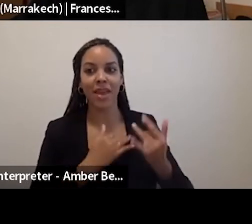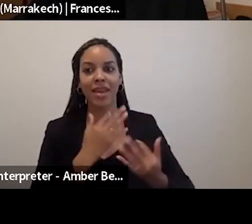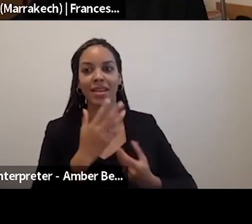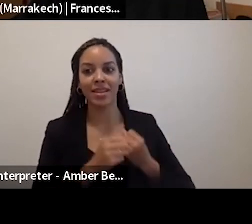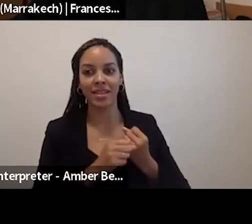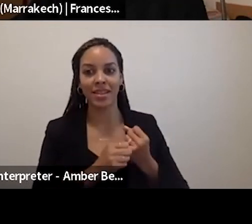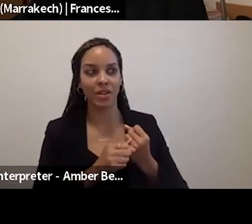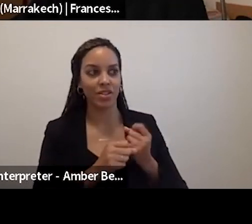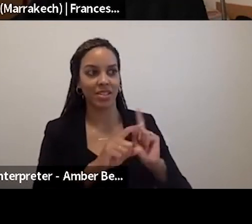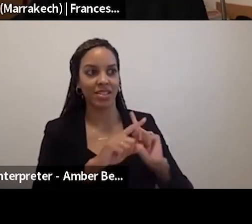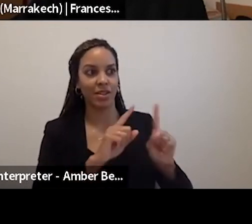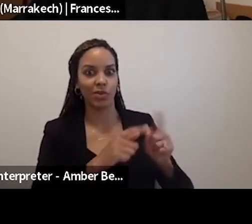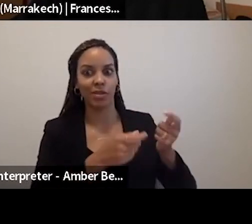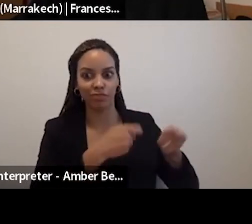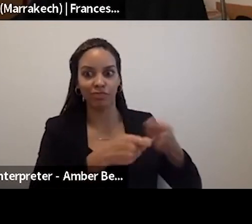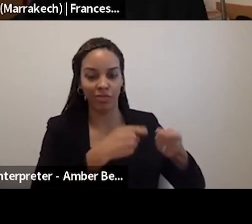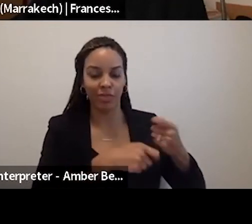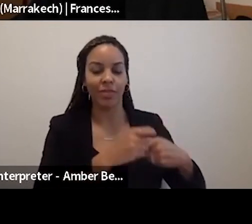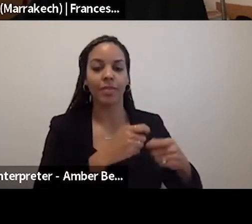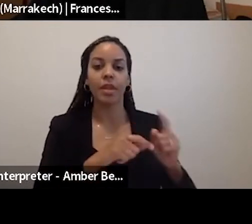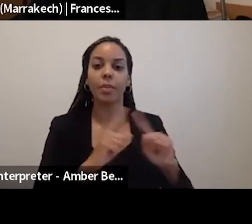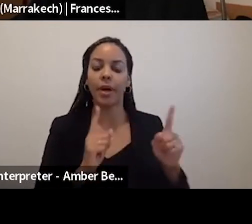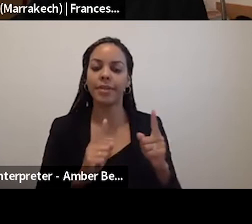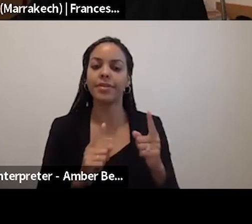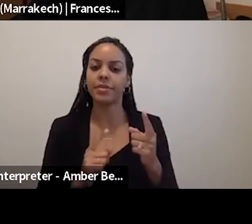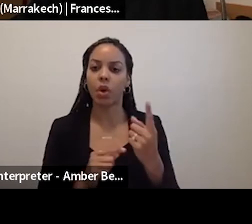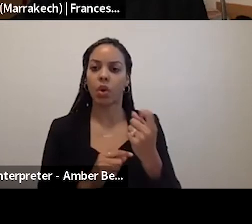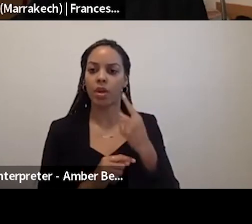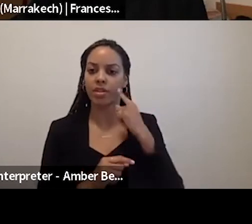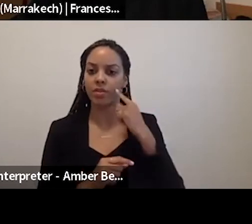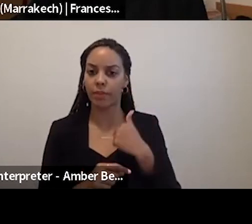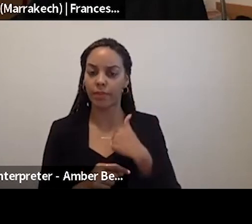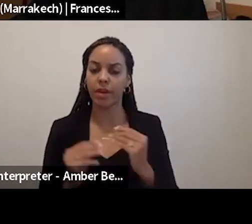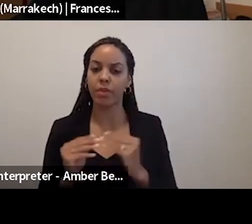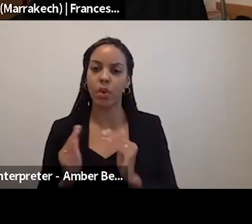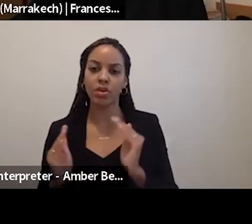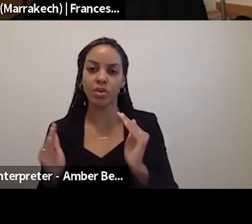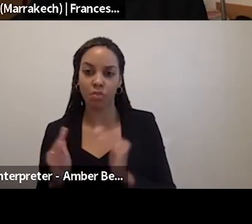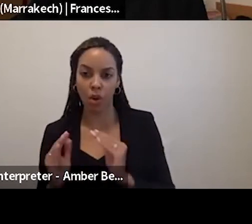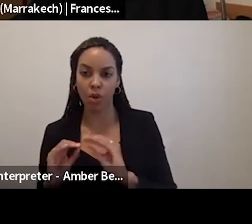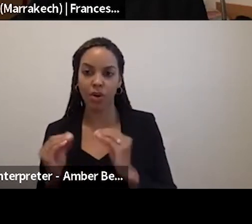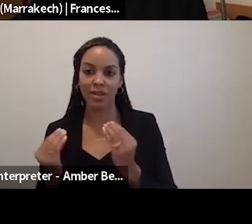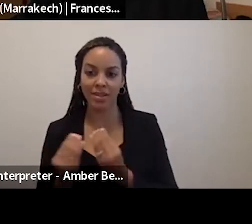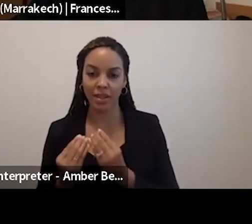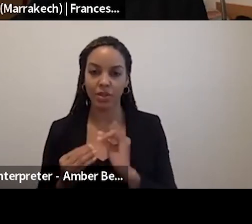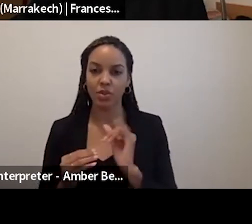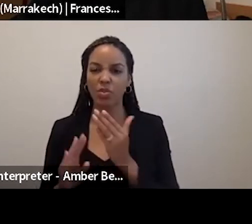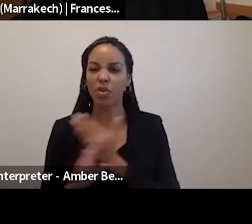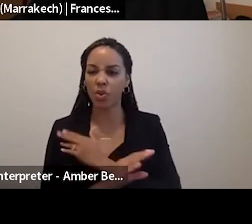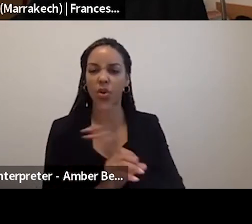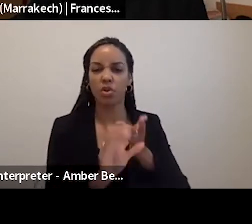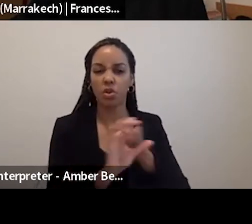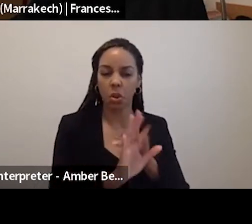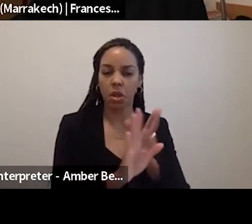years. But certainly a question for me, coming also from a much smaller organization beforehand,